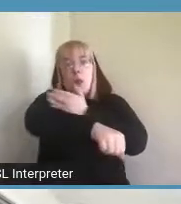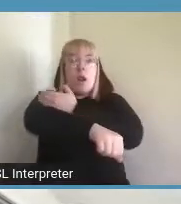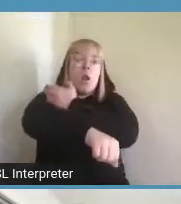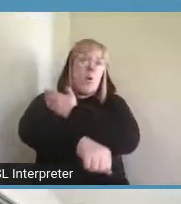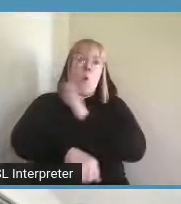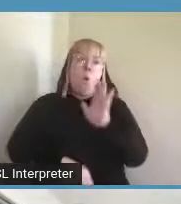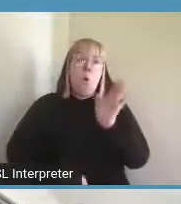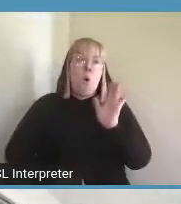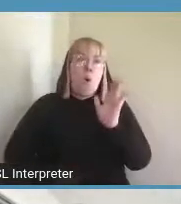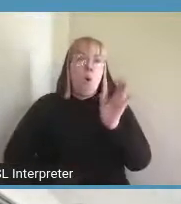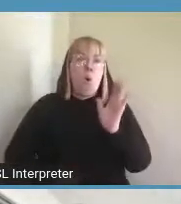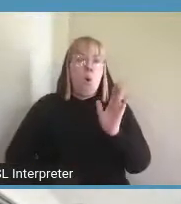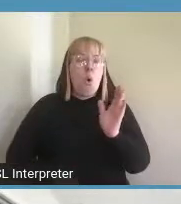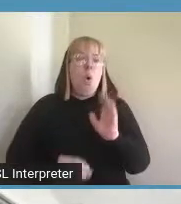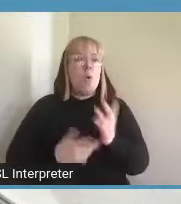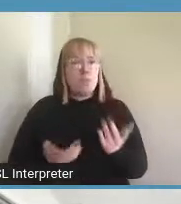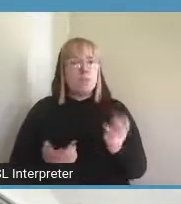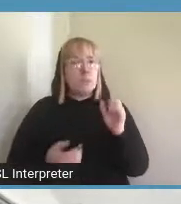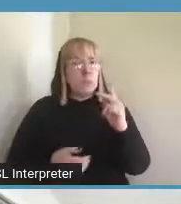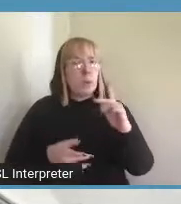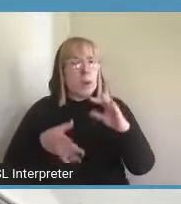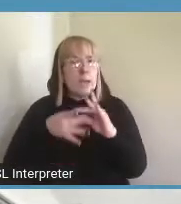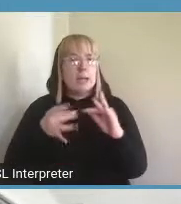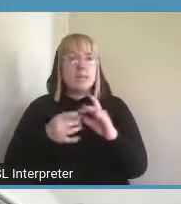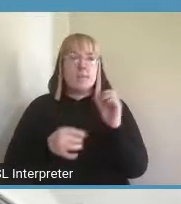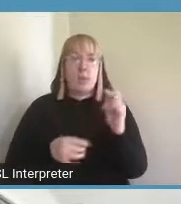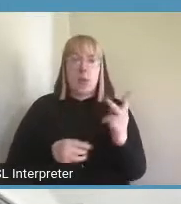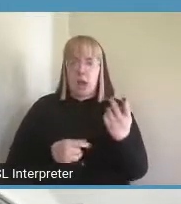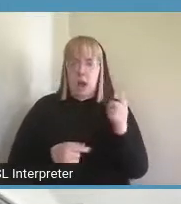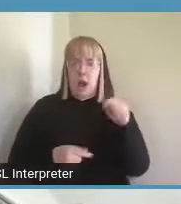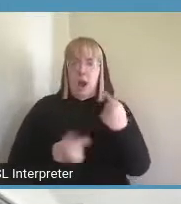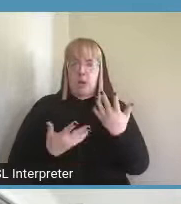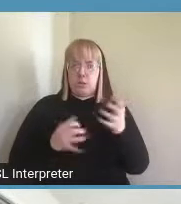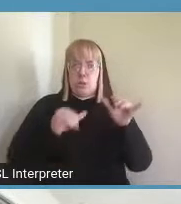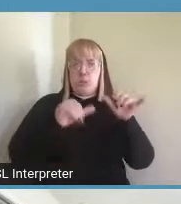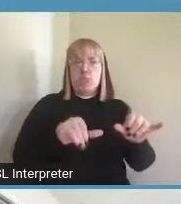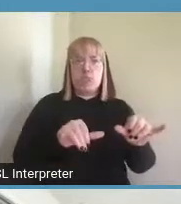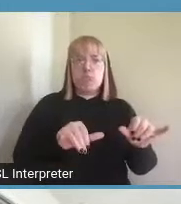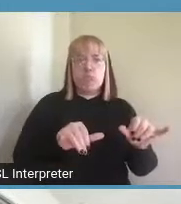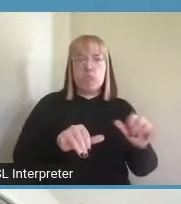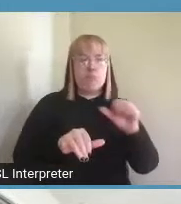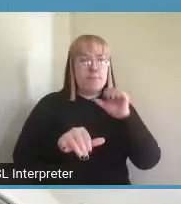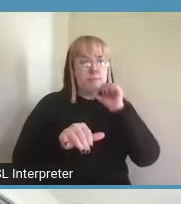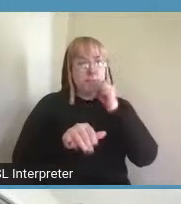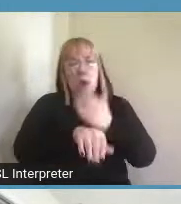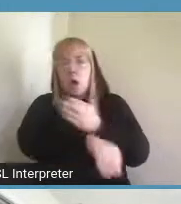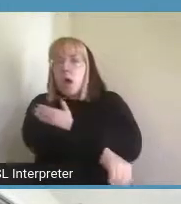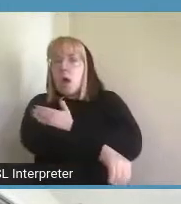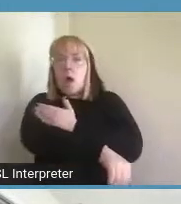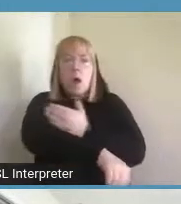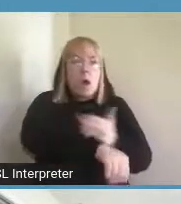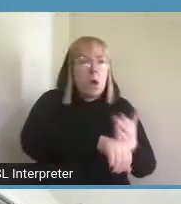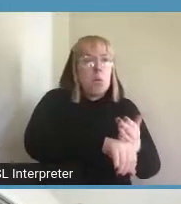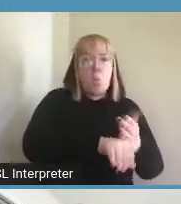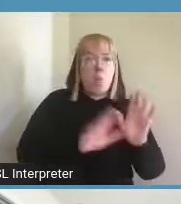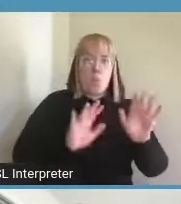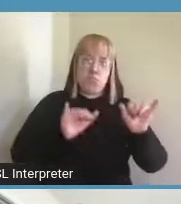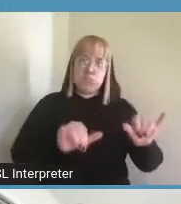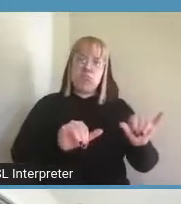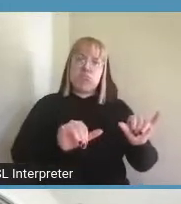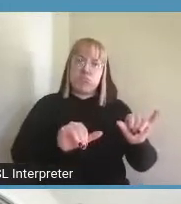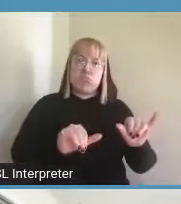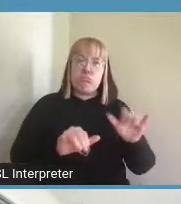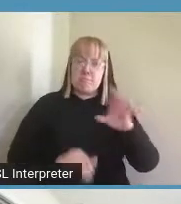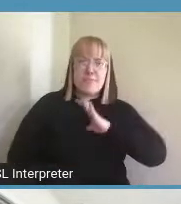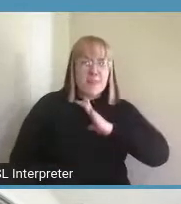And it's okay to say, I just want to maintain the success that we have. Or in my first